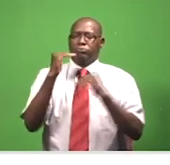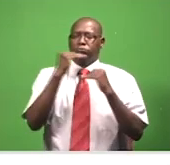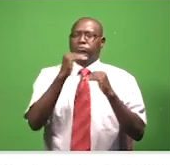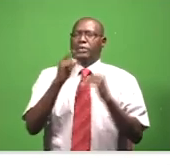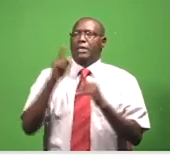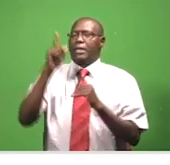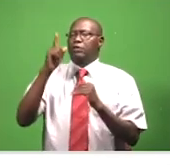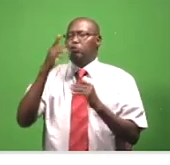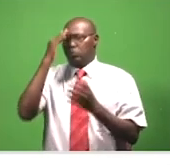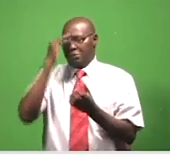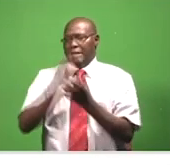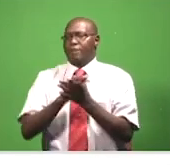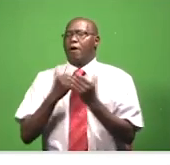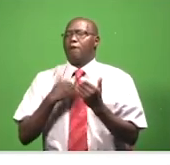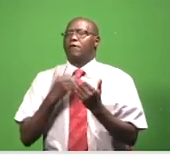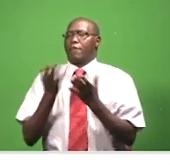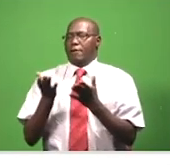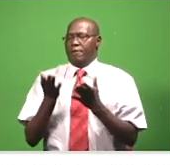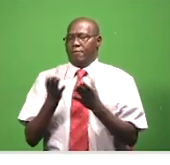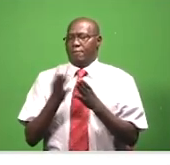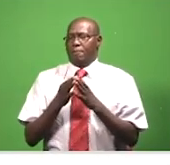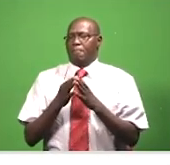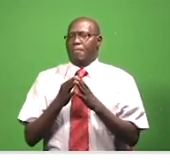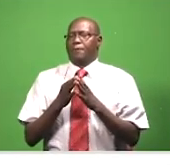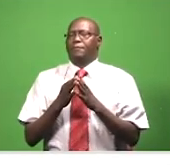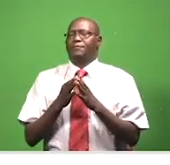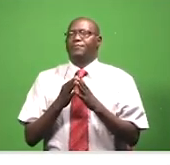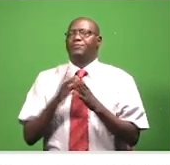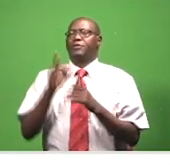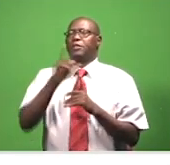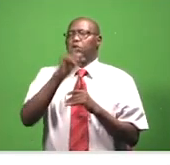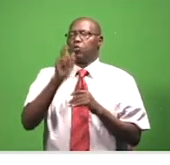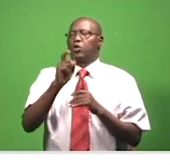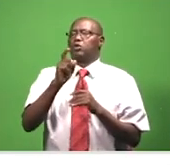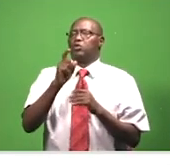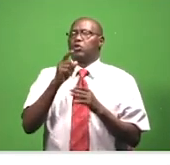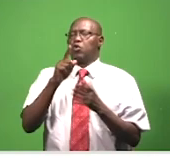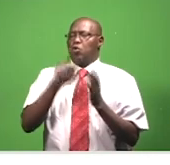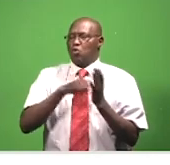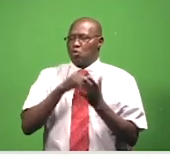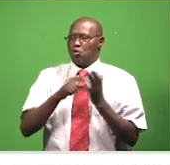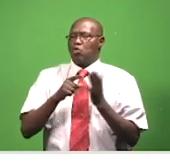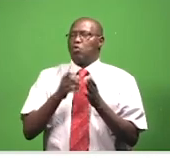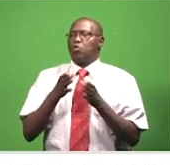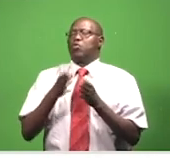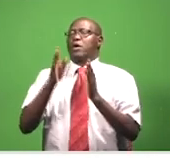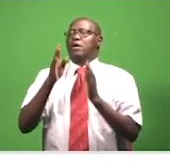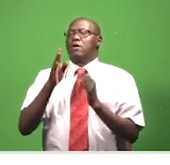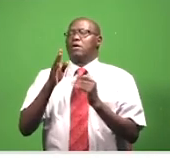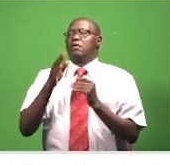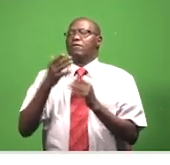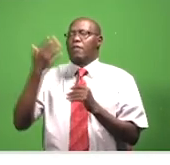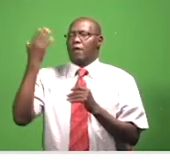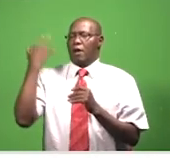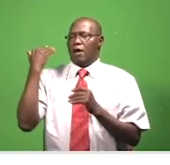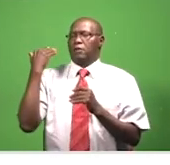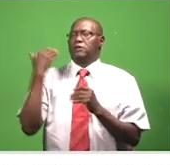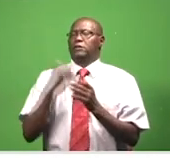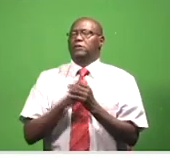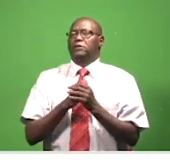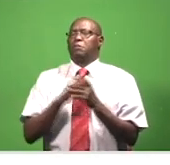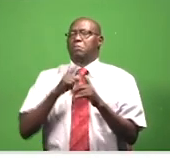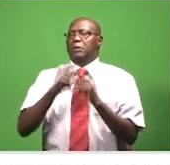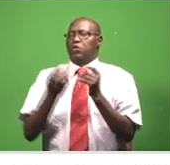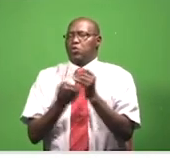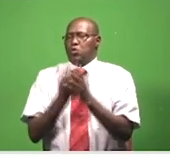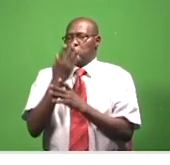belief. And the situation is actually going in the wrong direction for the last decade. It has grown from 40 countries who